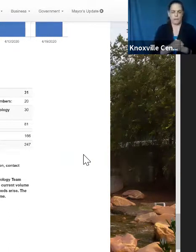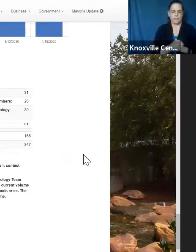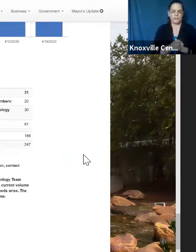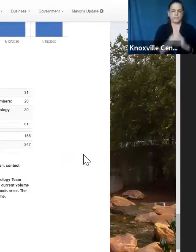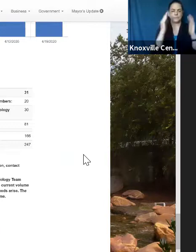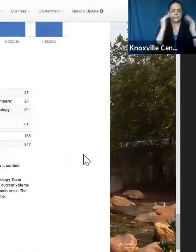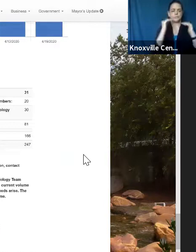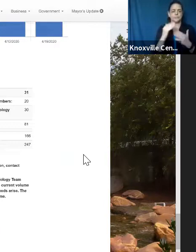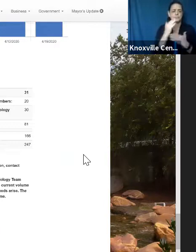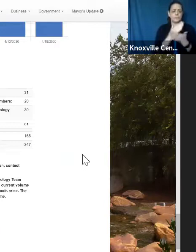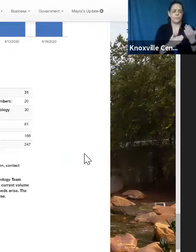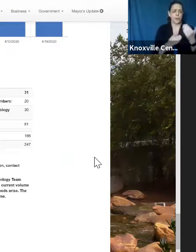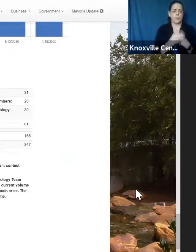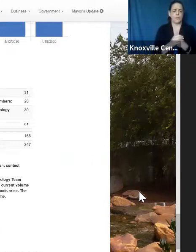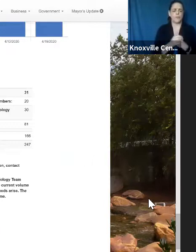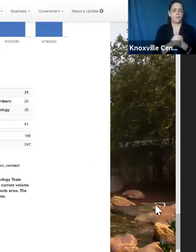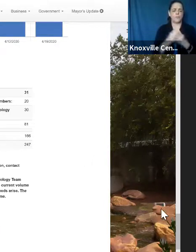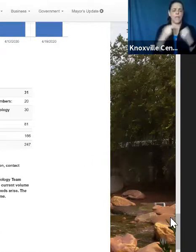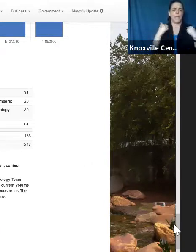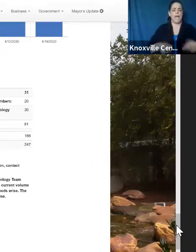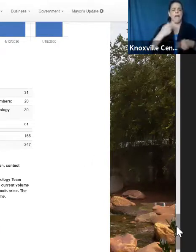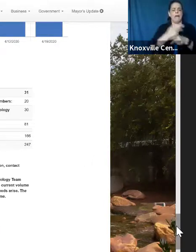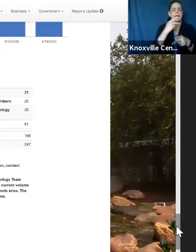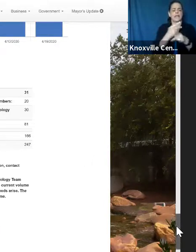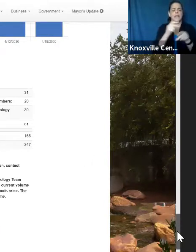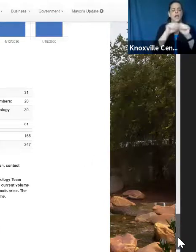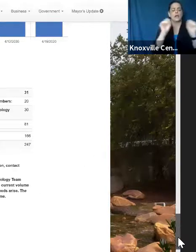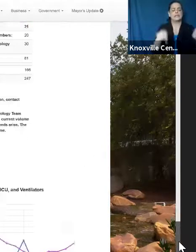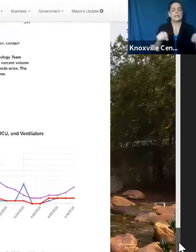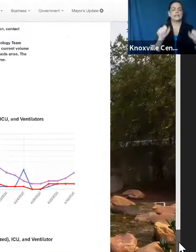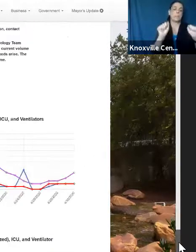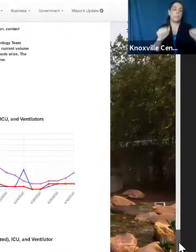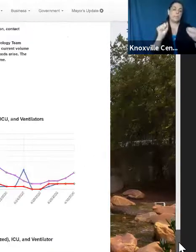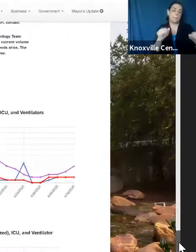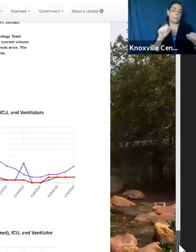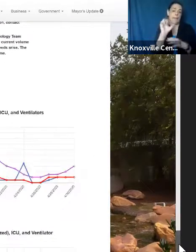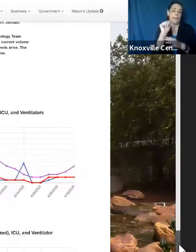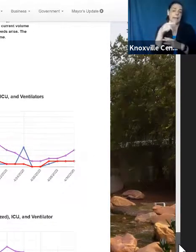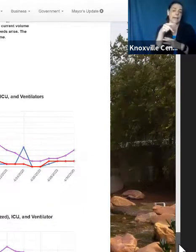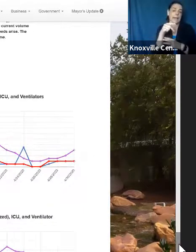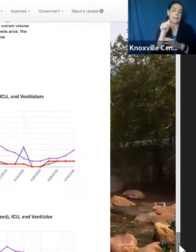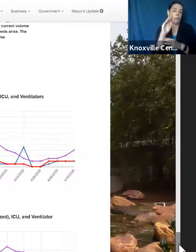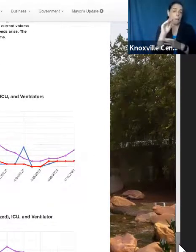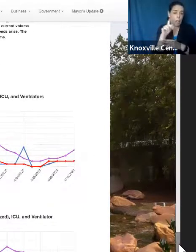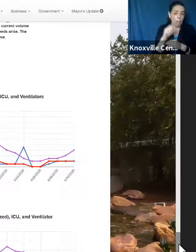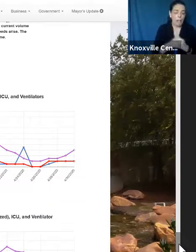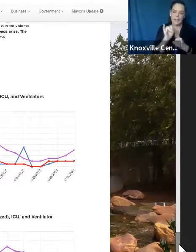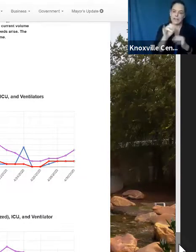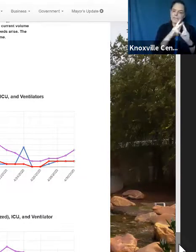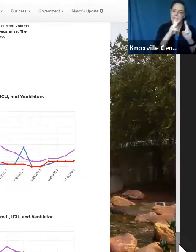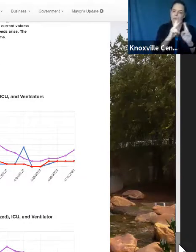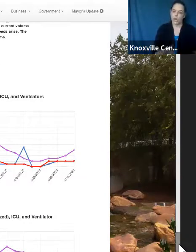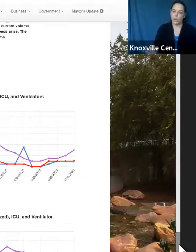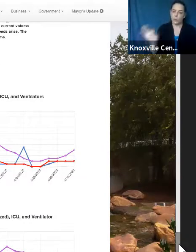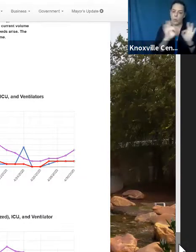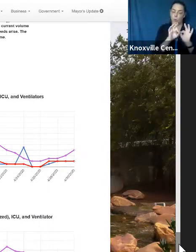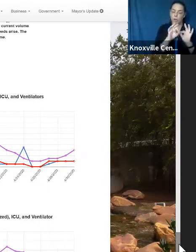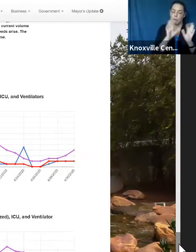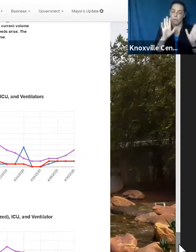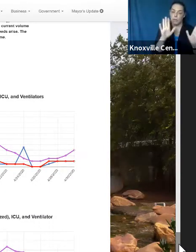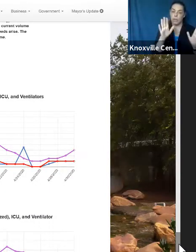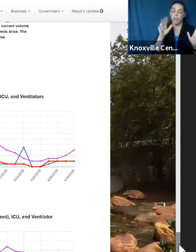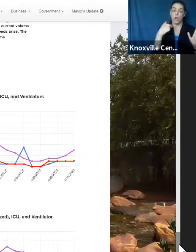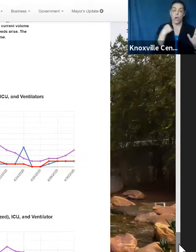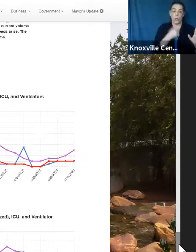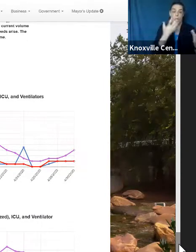next section, healthcare system capabilities. This is, again, very important. The whole point of us trying to flatten